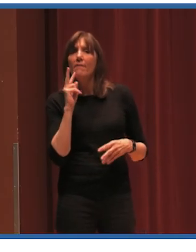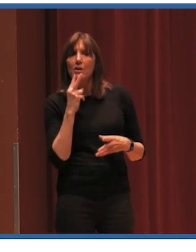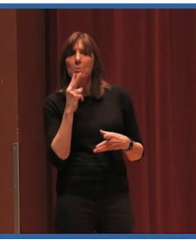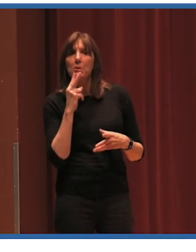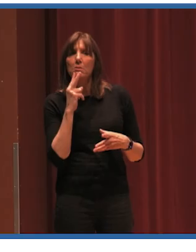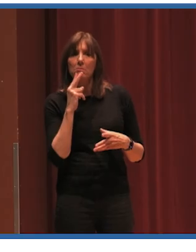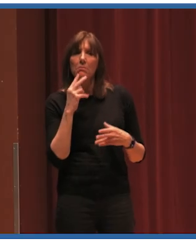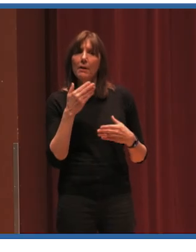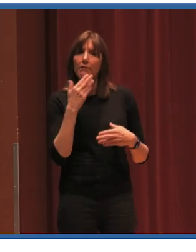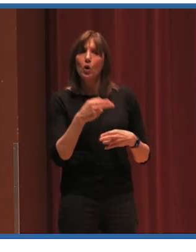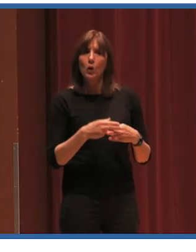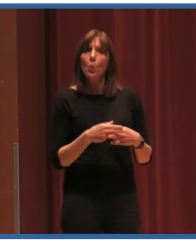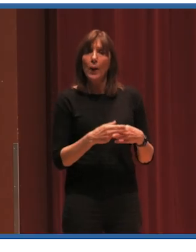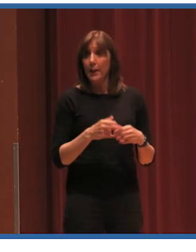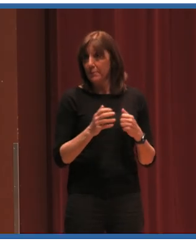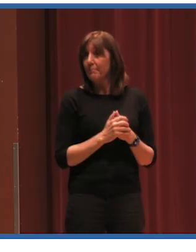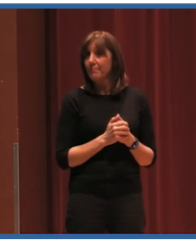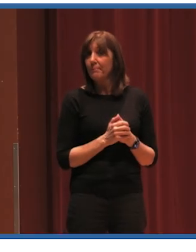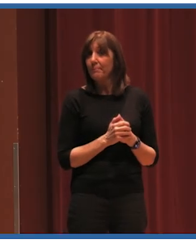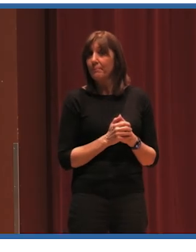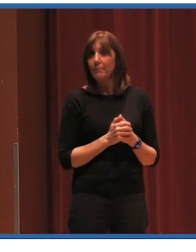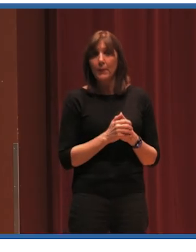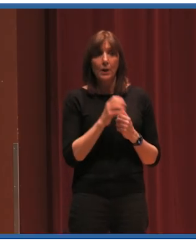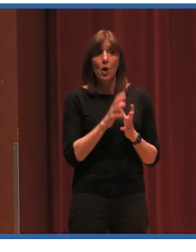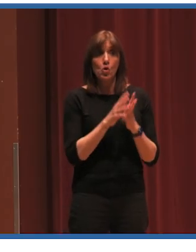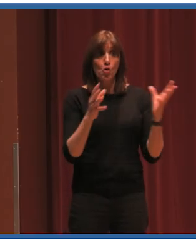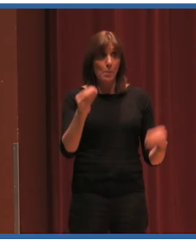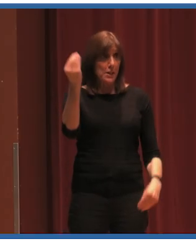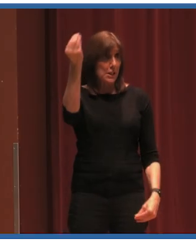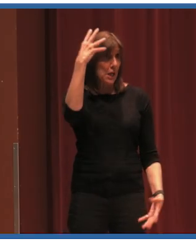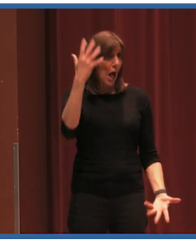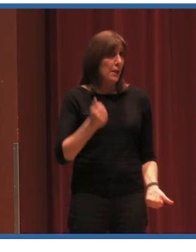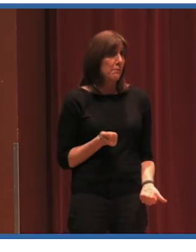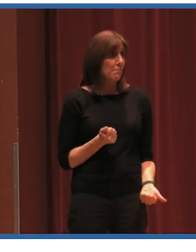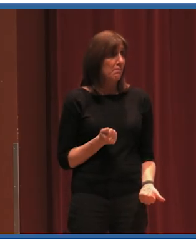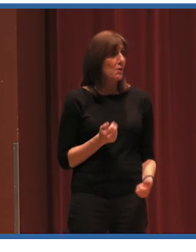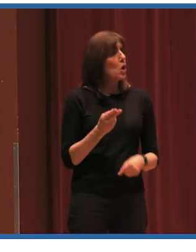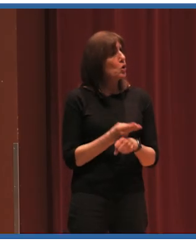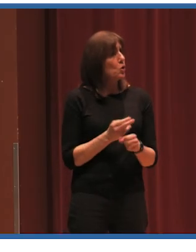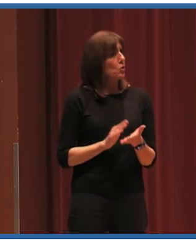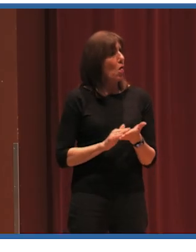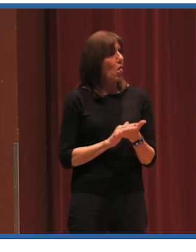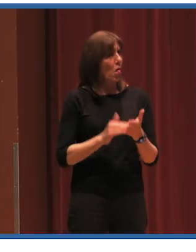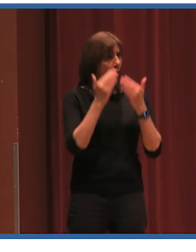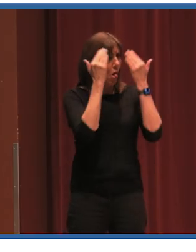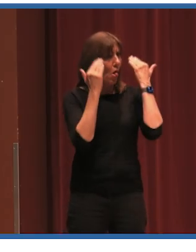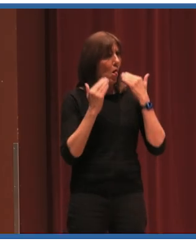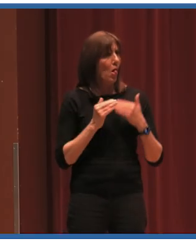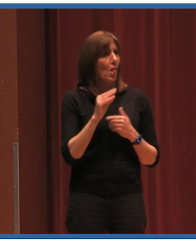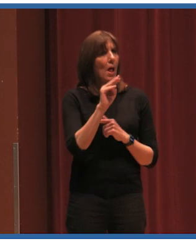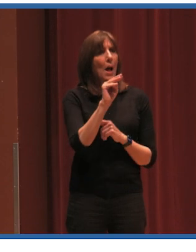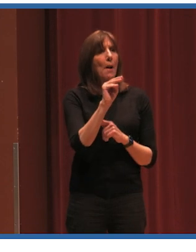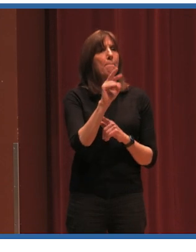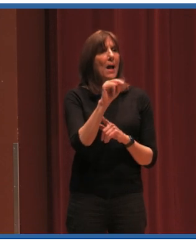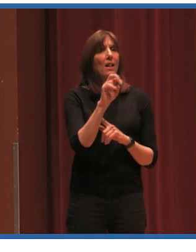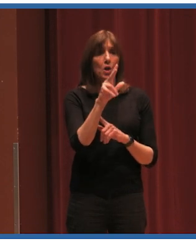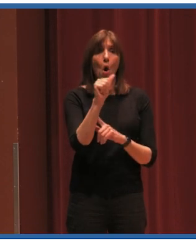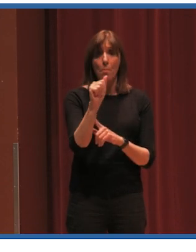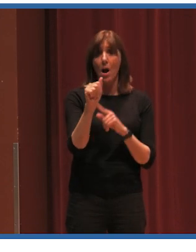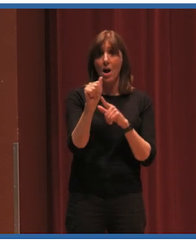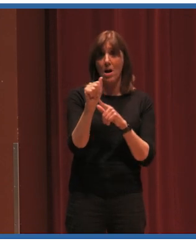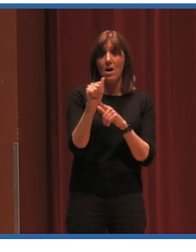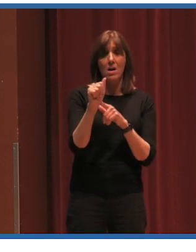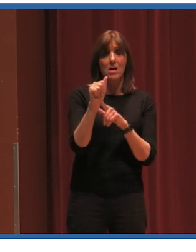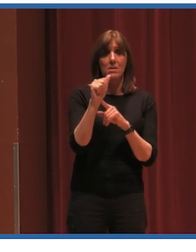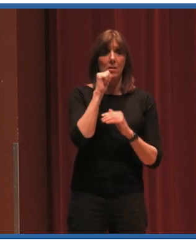active. Avoid too much sun. Use sun protection. Melanoma didn't come up in your top 5, but it was close, and it